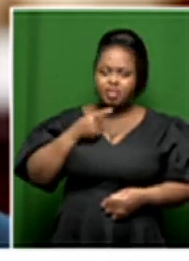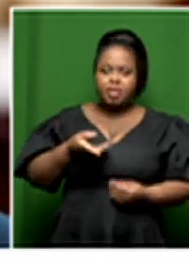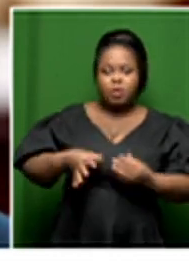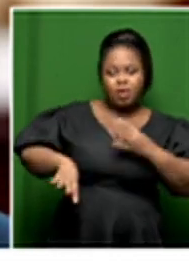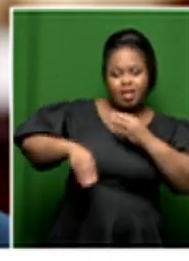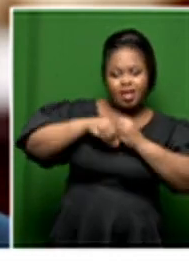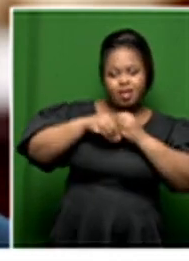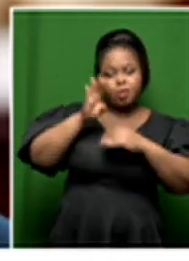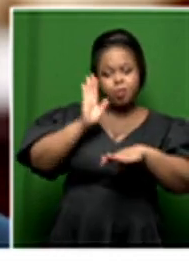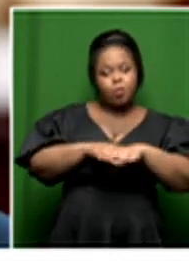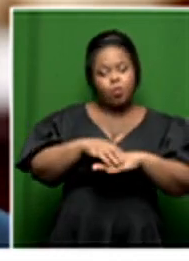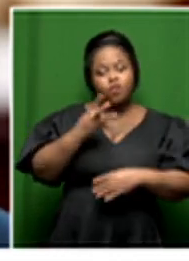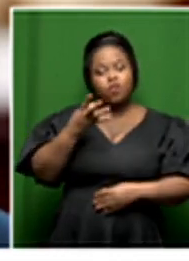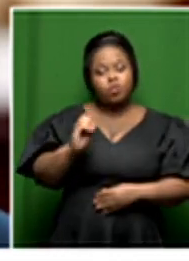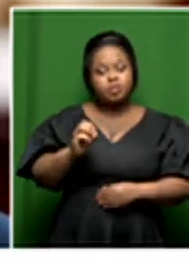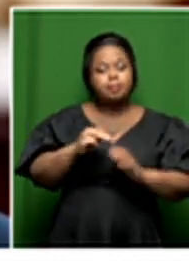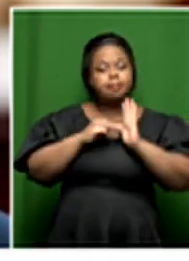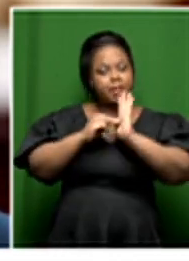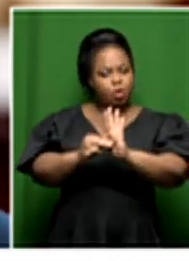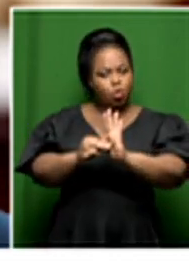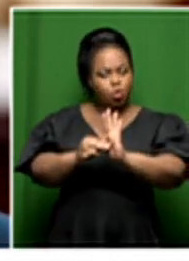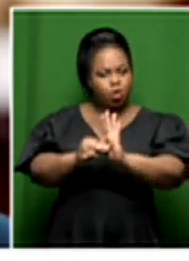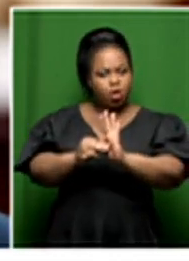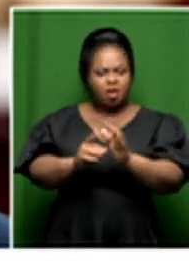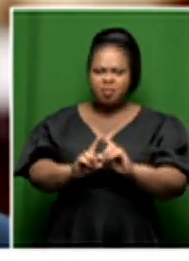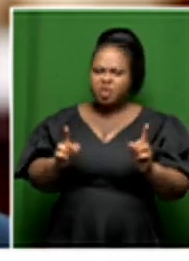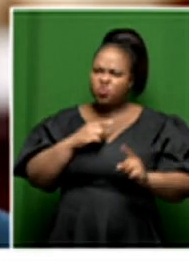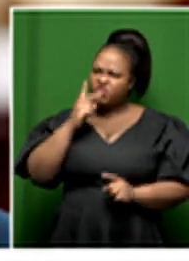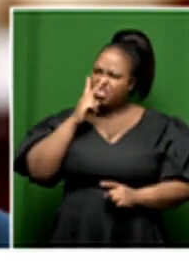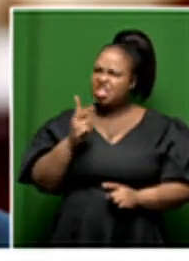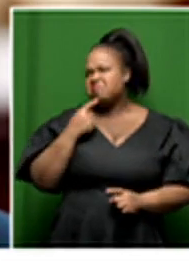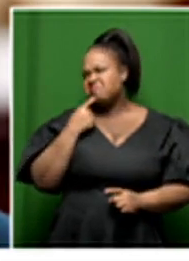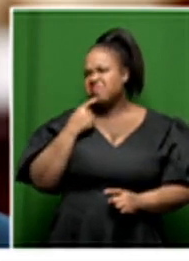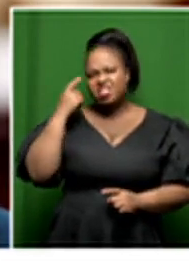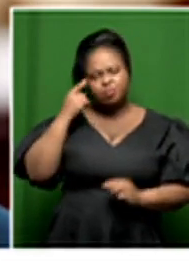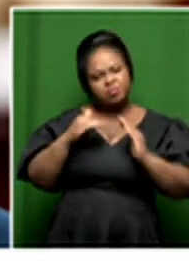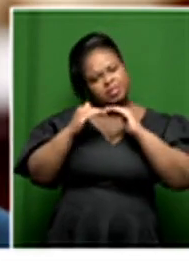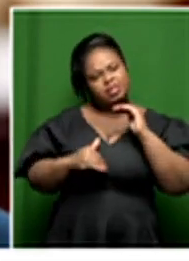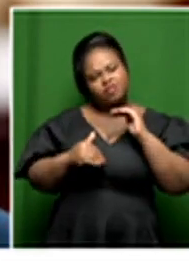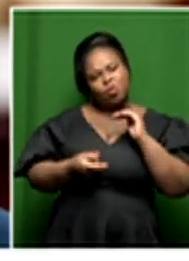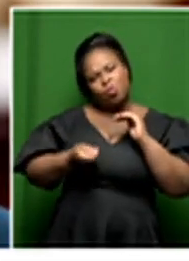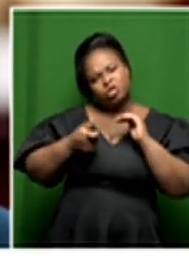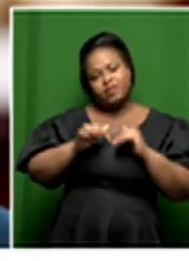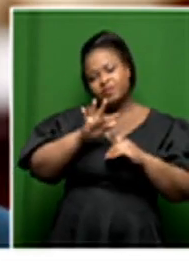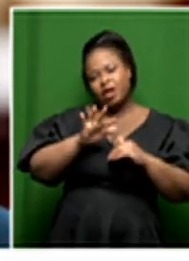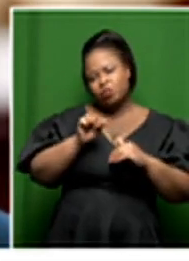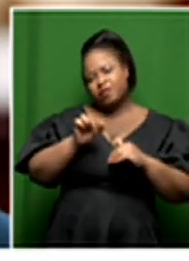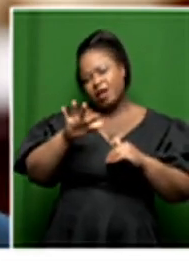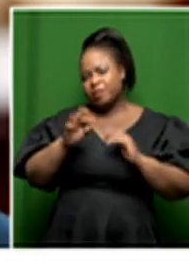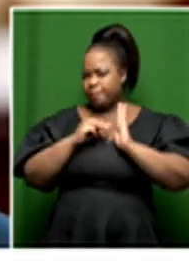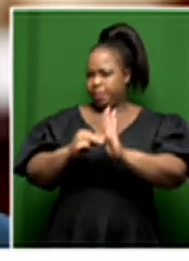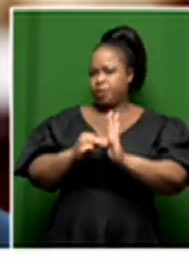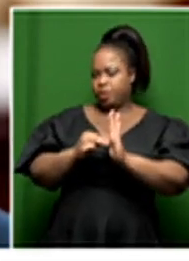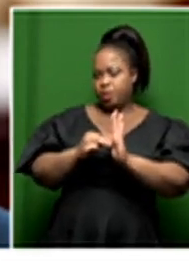40 million vaccines. We've seen just over or just under 6 million, 5.5 million, I forget what the count